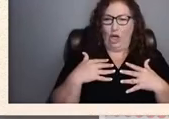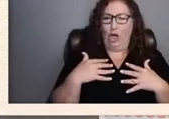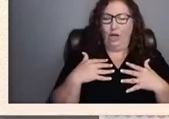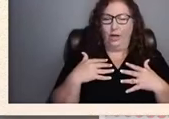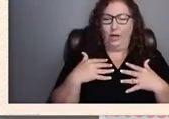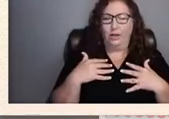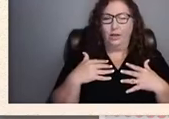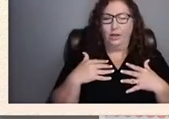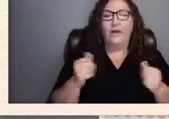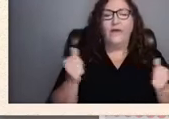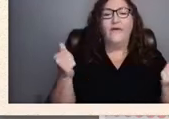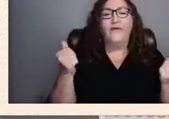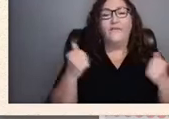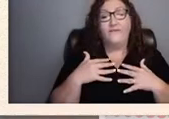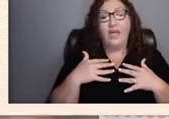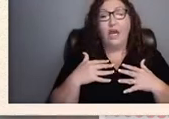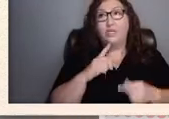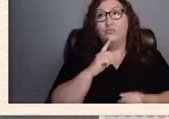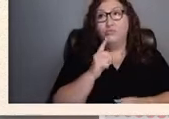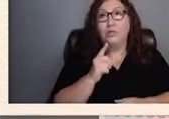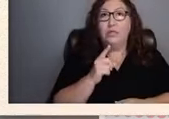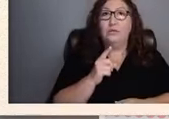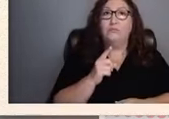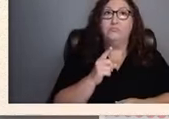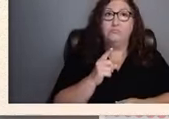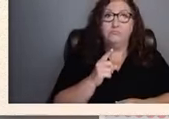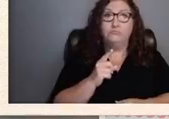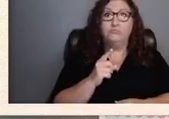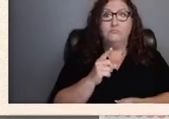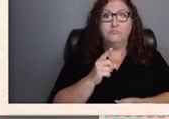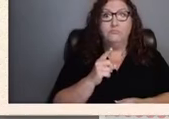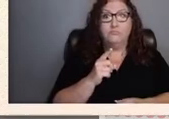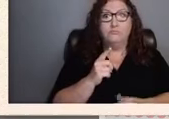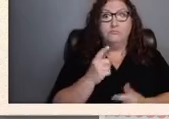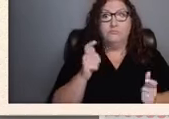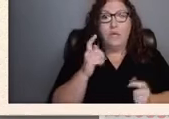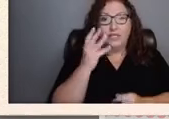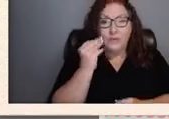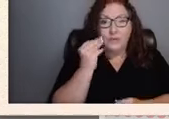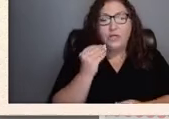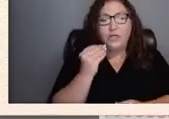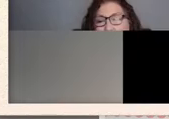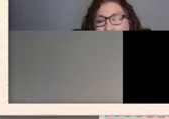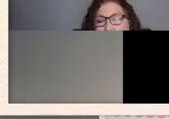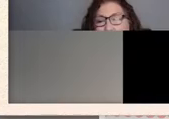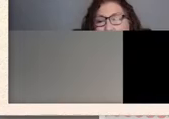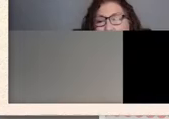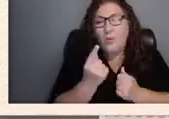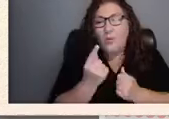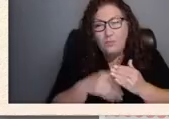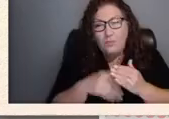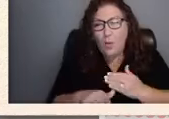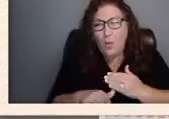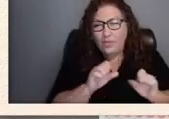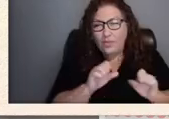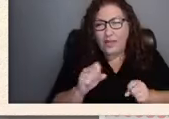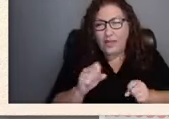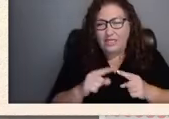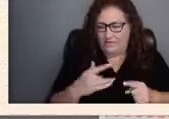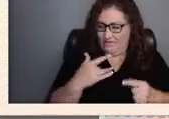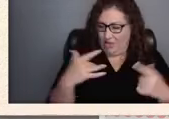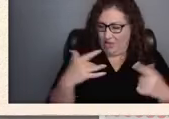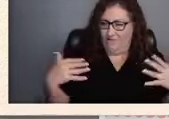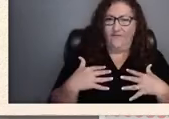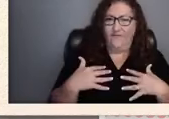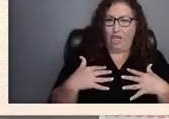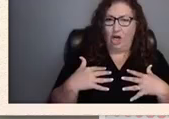fear is an incredibly normative experience. Everybody is born with the ability to feel fear. It